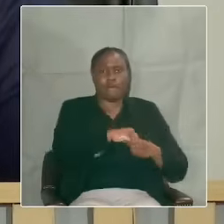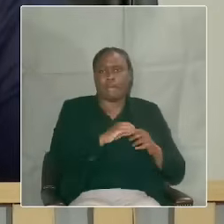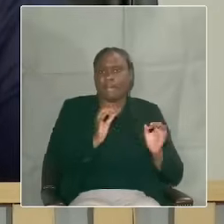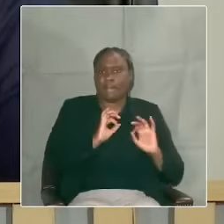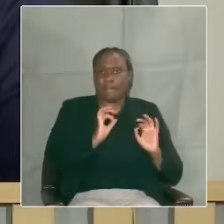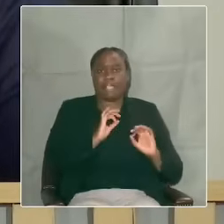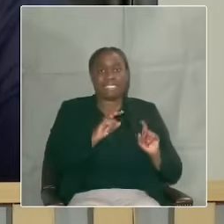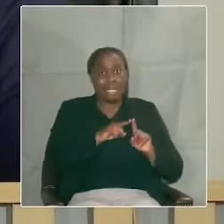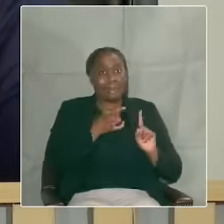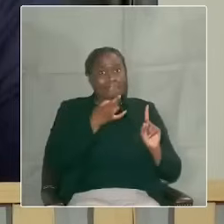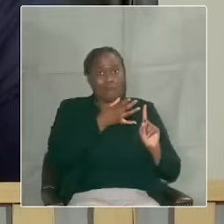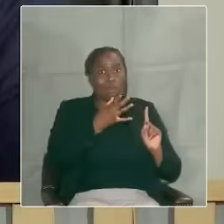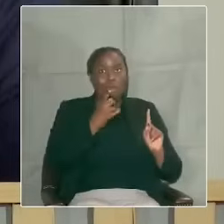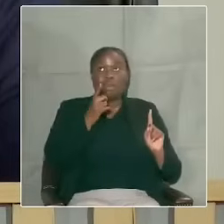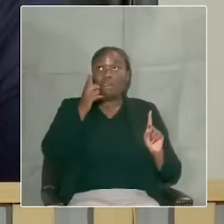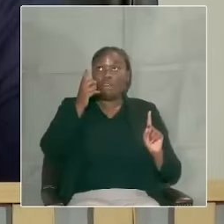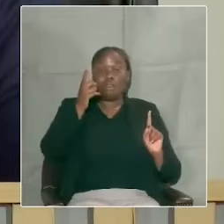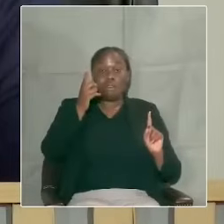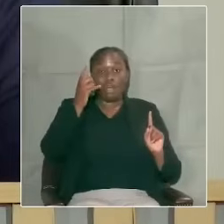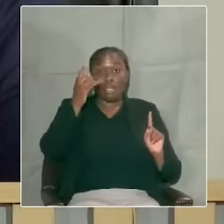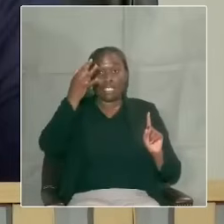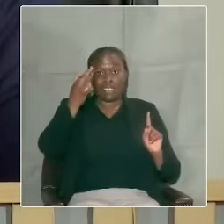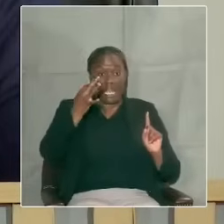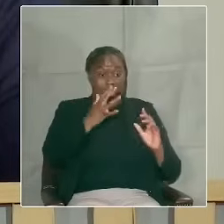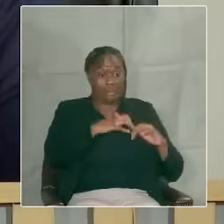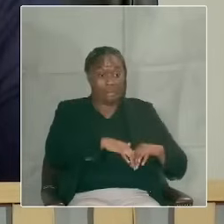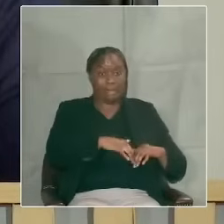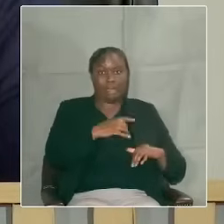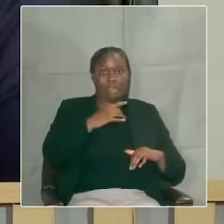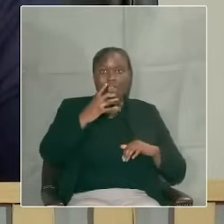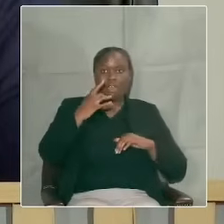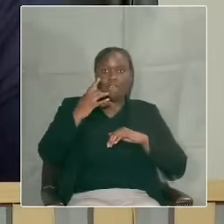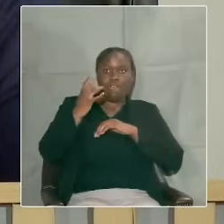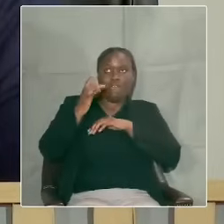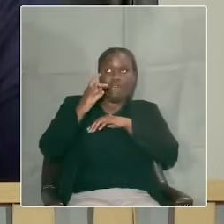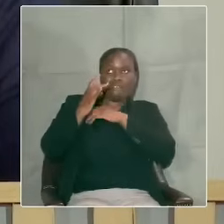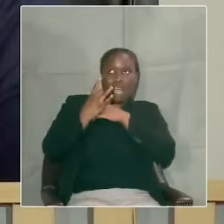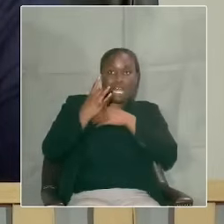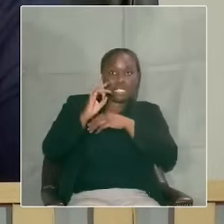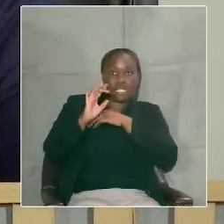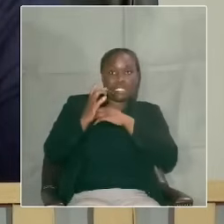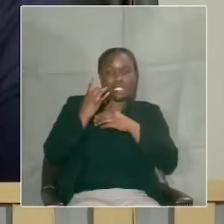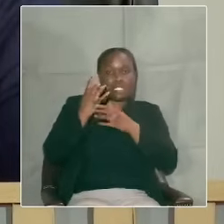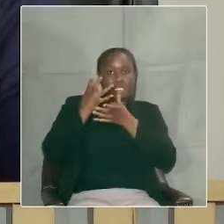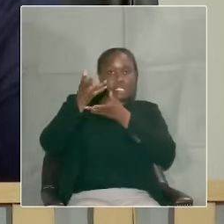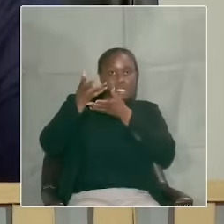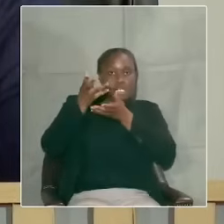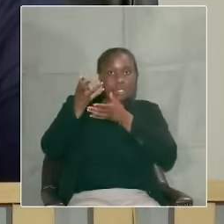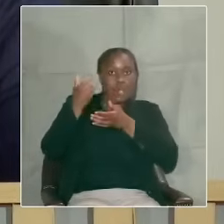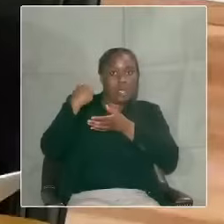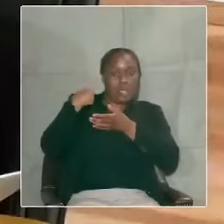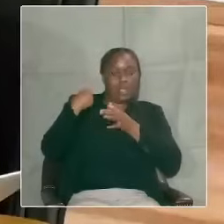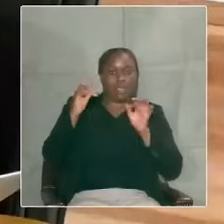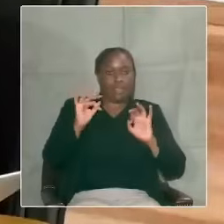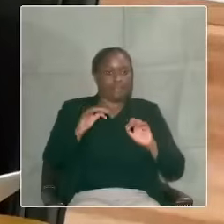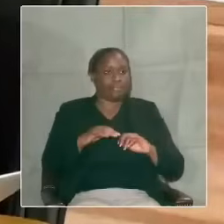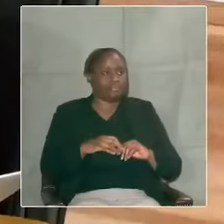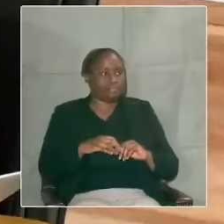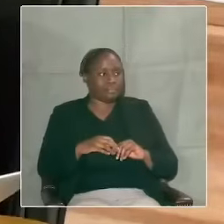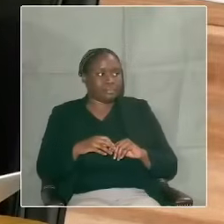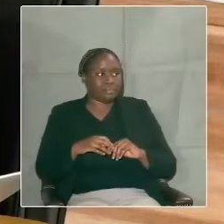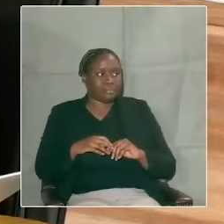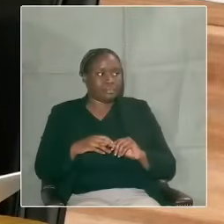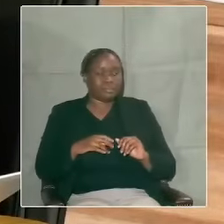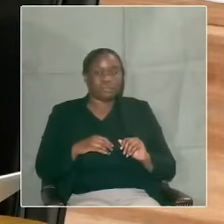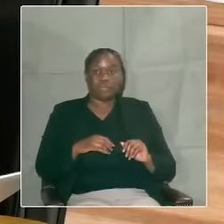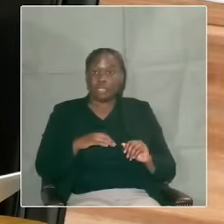any advice before taking the decision. So when you say any there, you say my